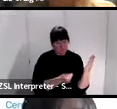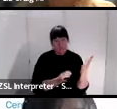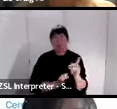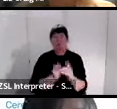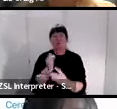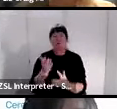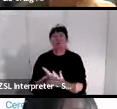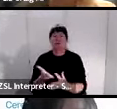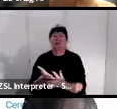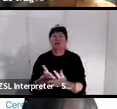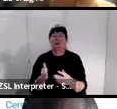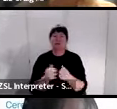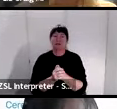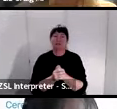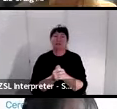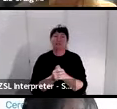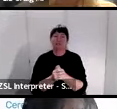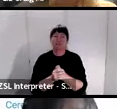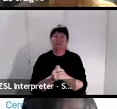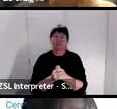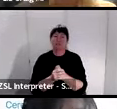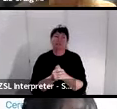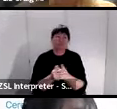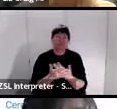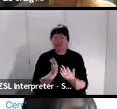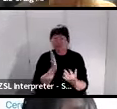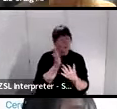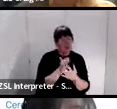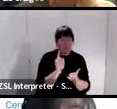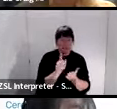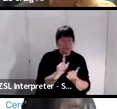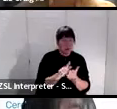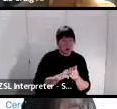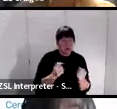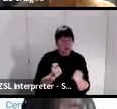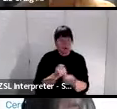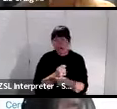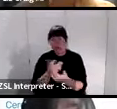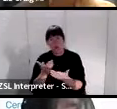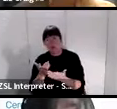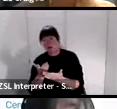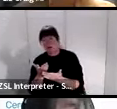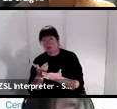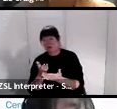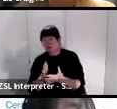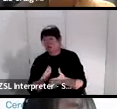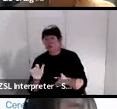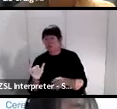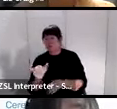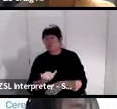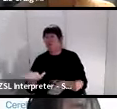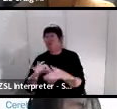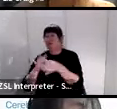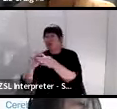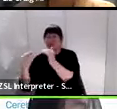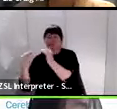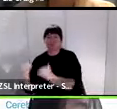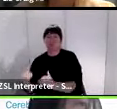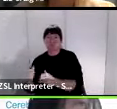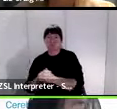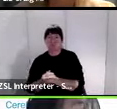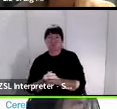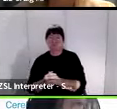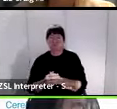regulations under the relevant legislation or direct law changes. Okay, understand now. Thank you. And we're